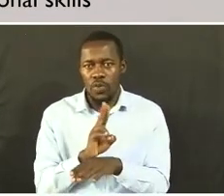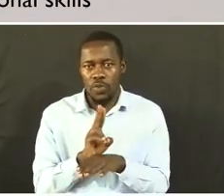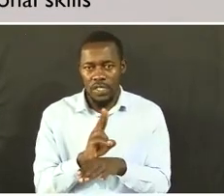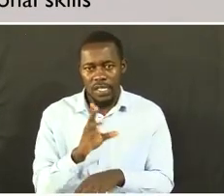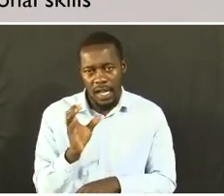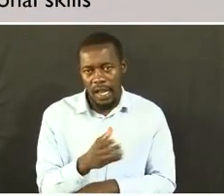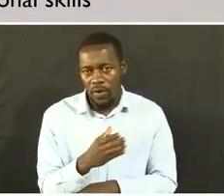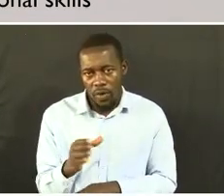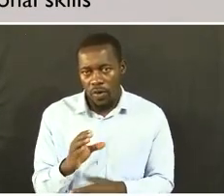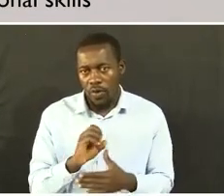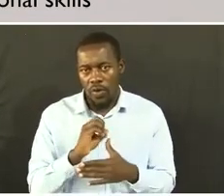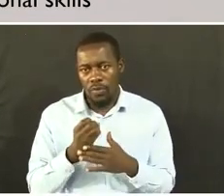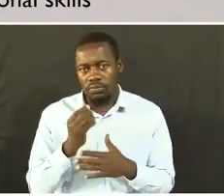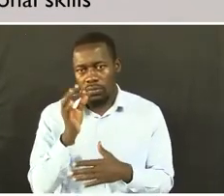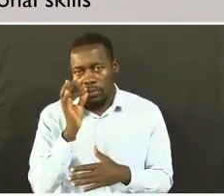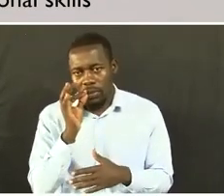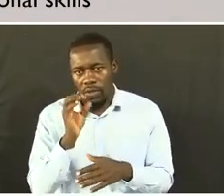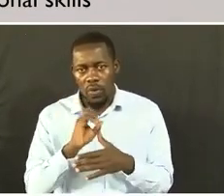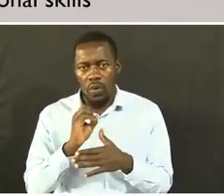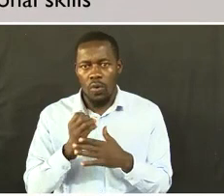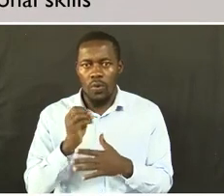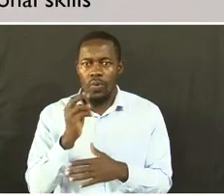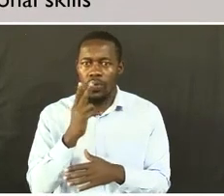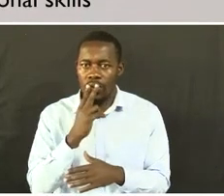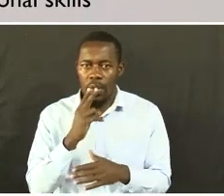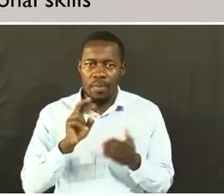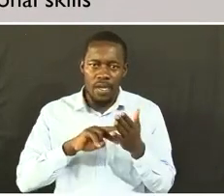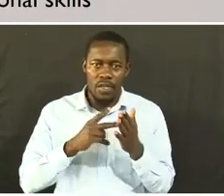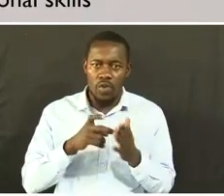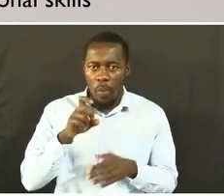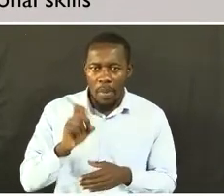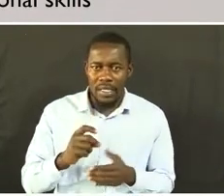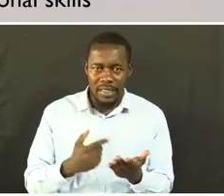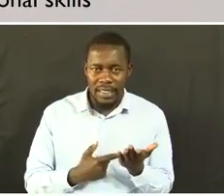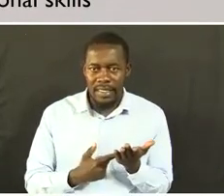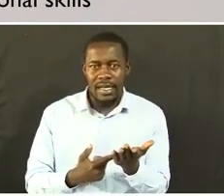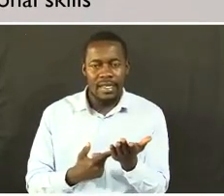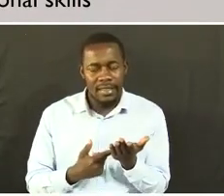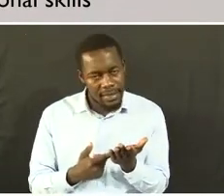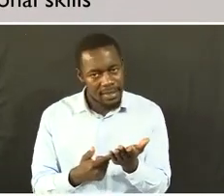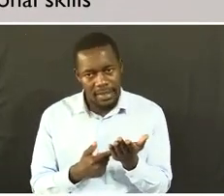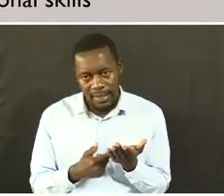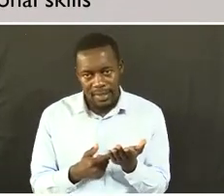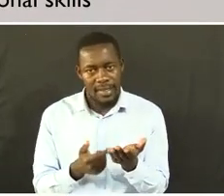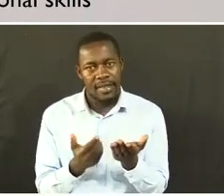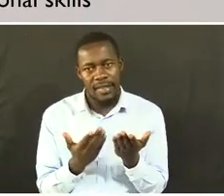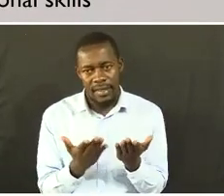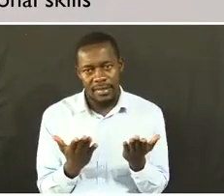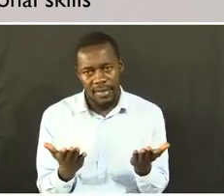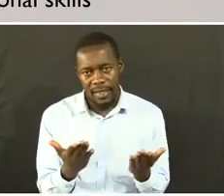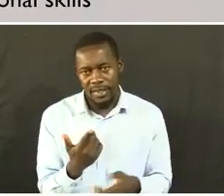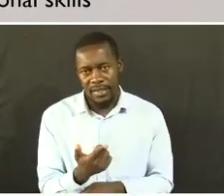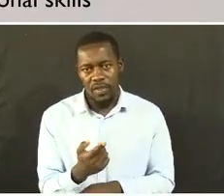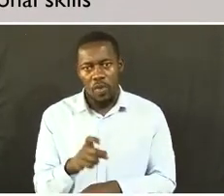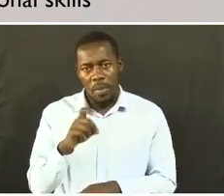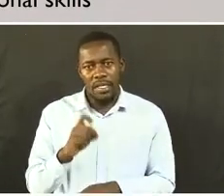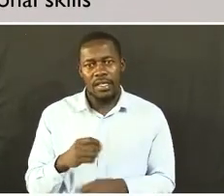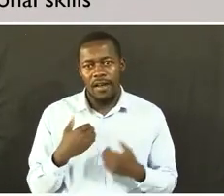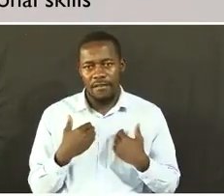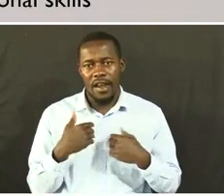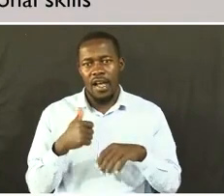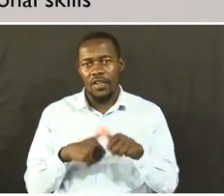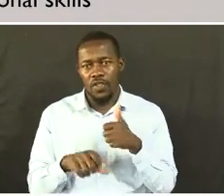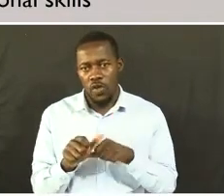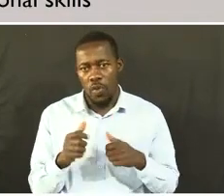getting hooked into it, and therefore we need to discuss these things so that we are aware and we are taking relevant action. We need to also involve the